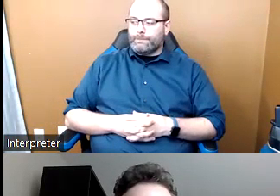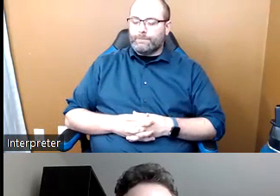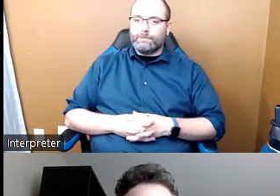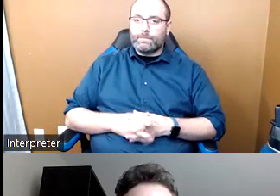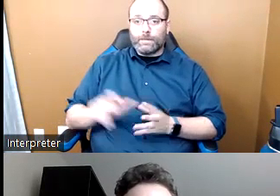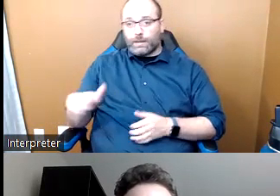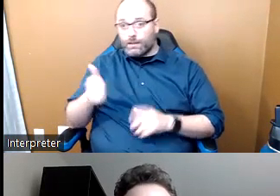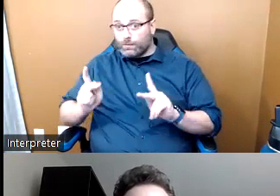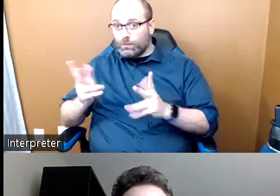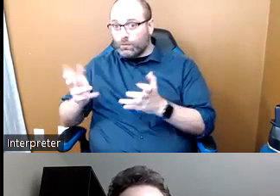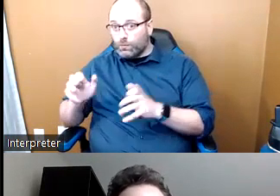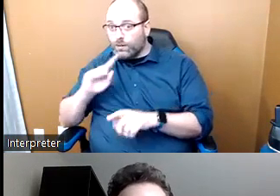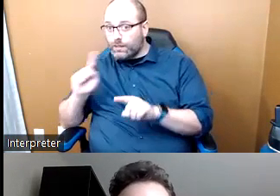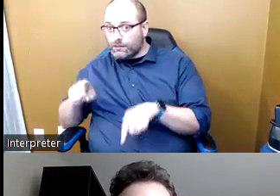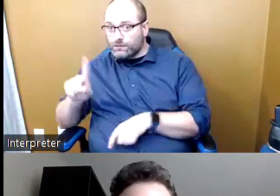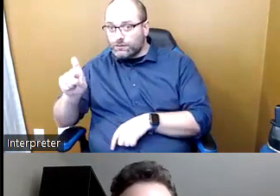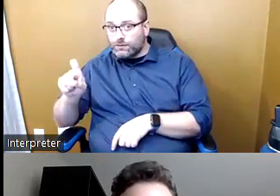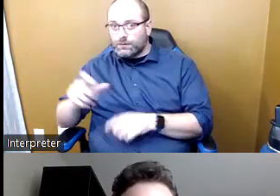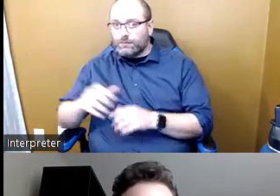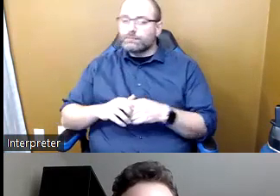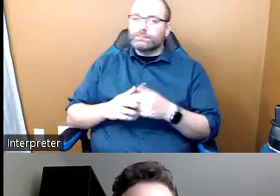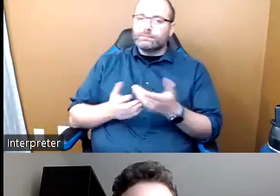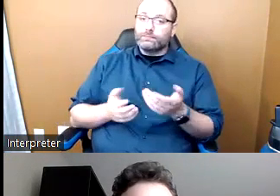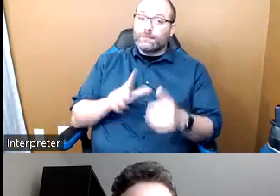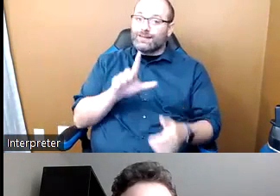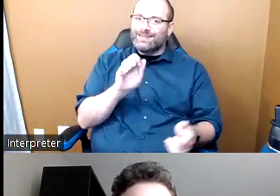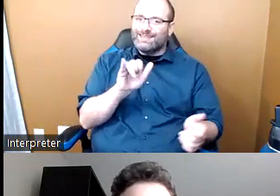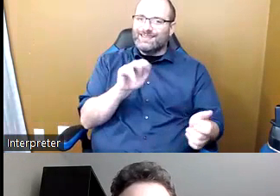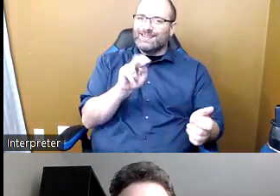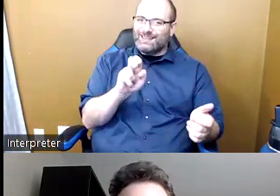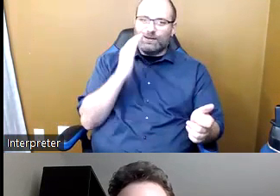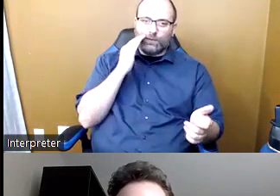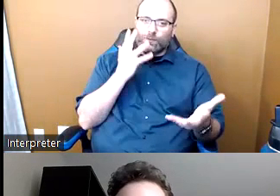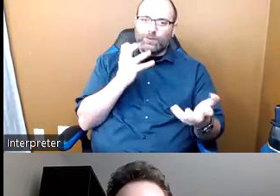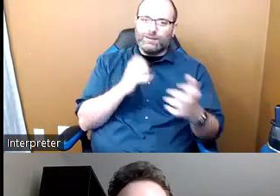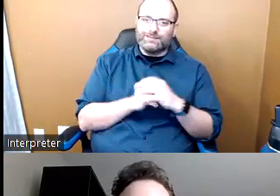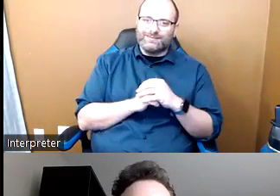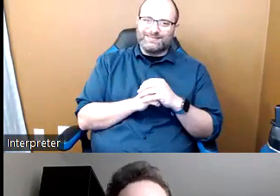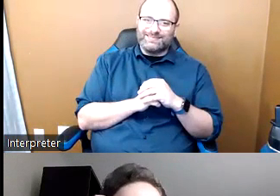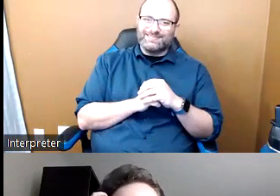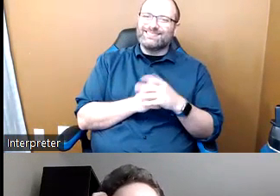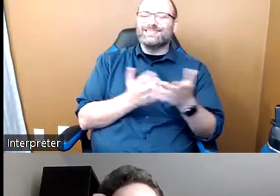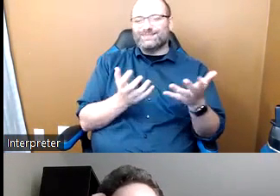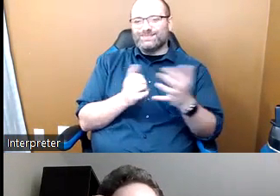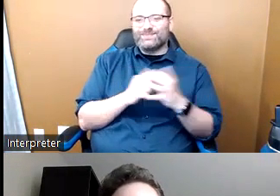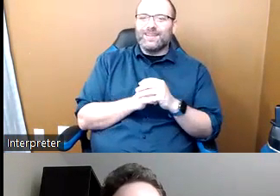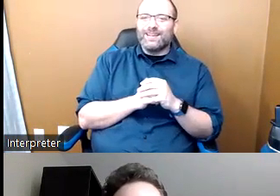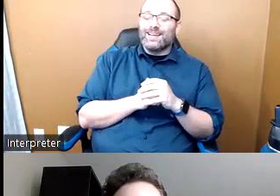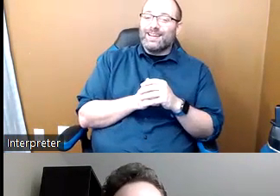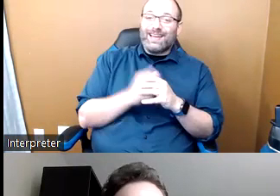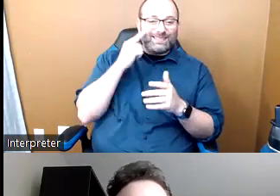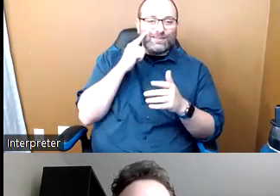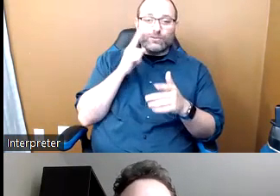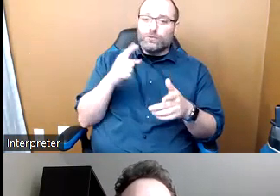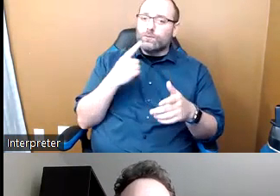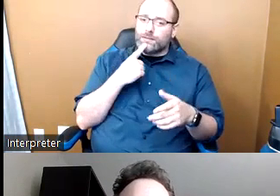Does anybody else want to answer? Or Layne, I know you do this every day. I'm tired. Yeah, I think you brought up a